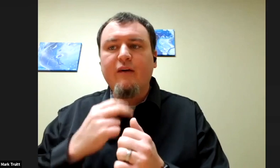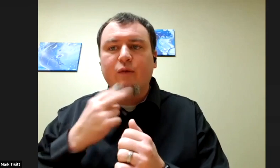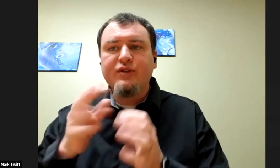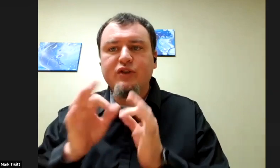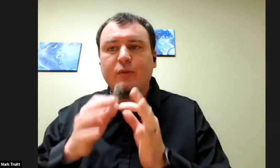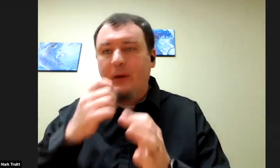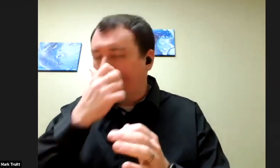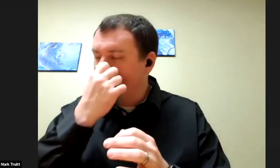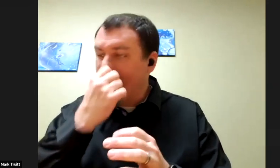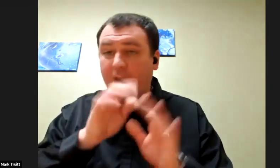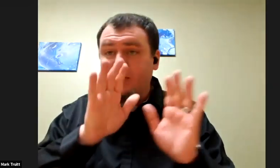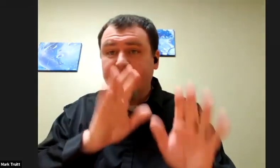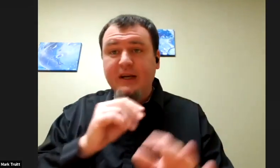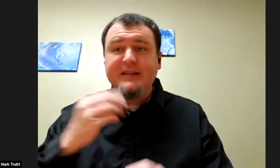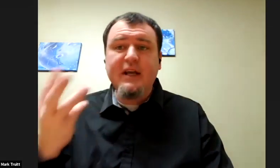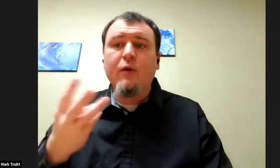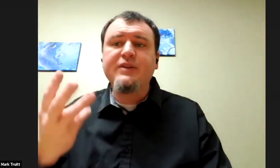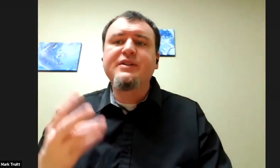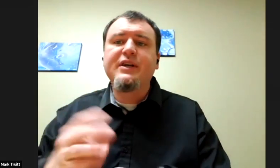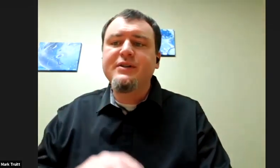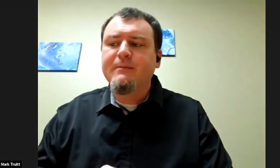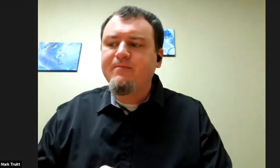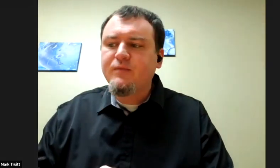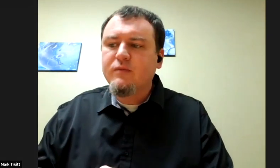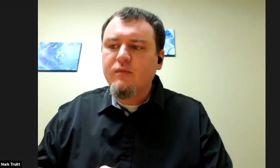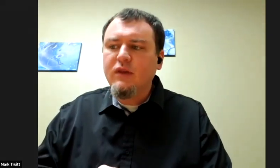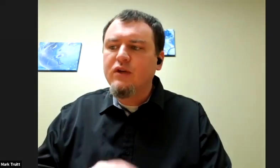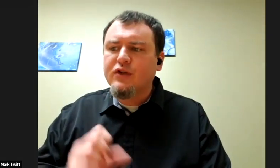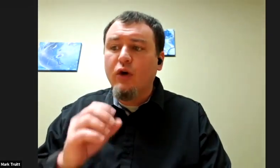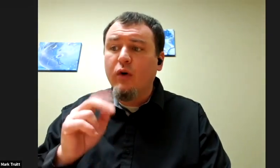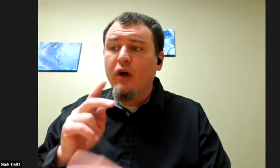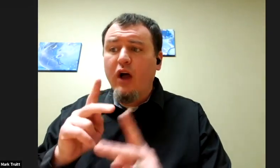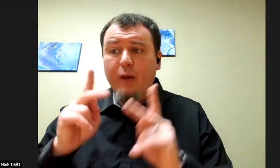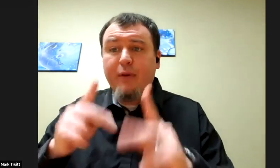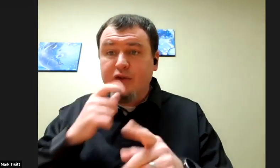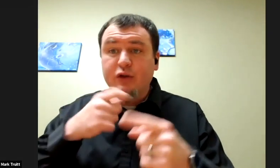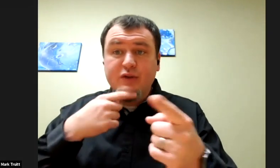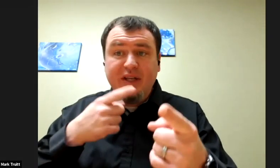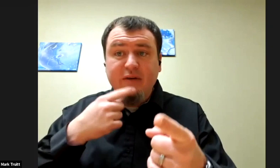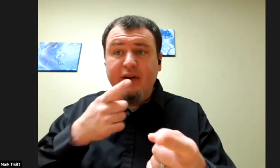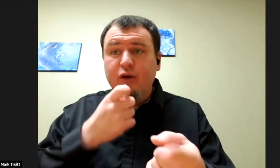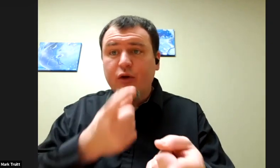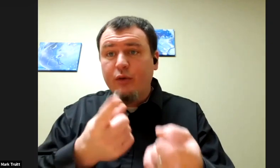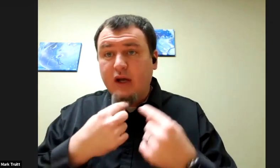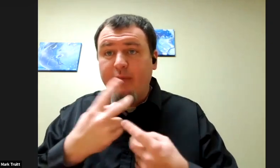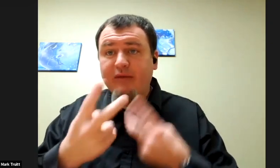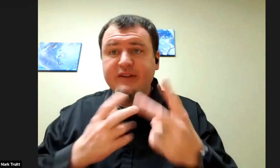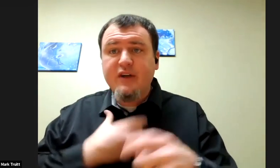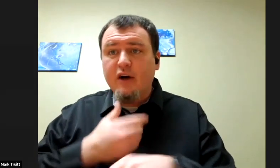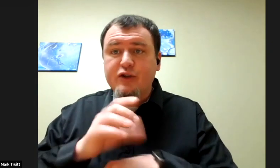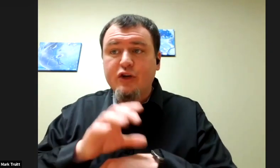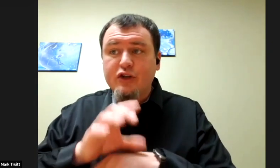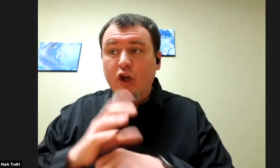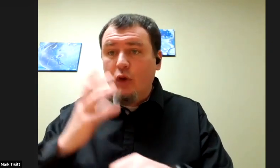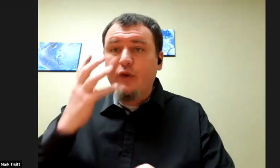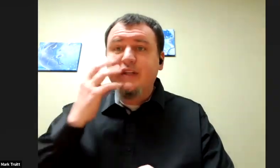with voice interpreting on Sundays and on Wednesdays. So a person who's hearing, who would come